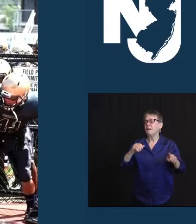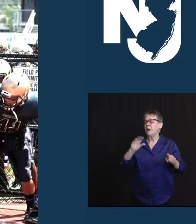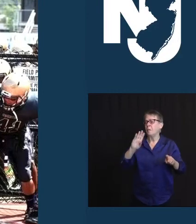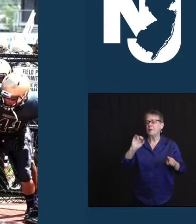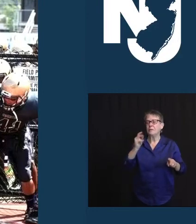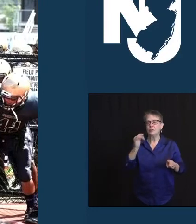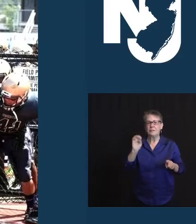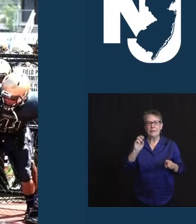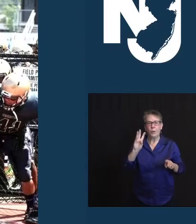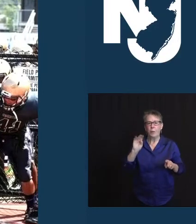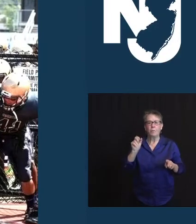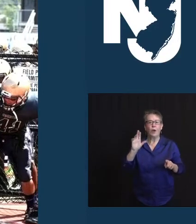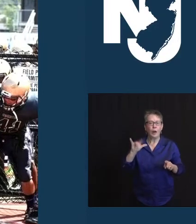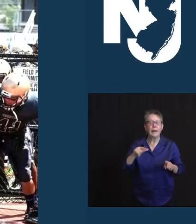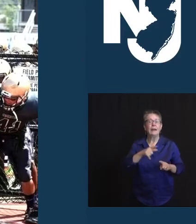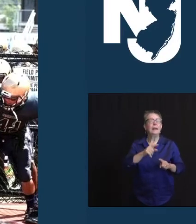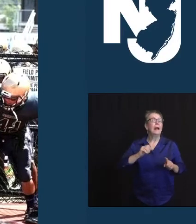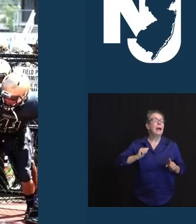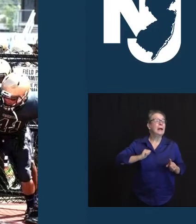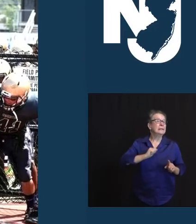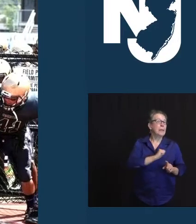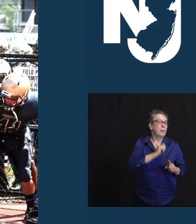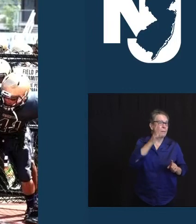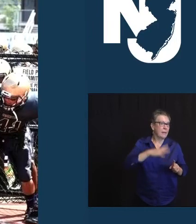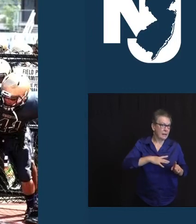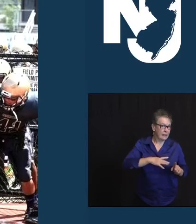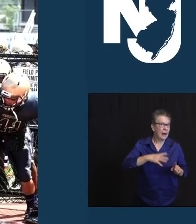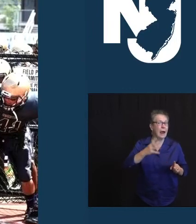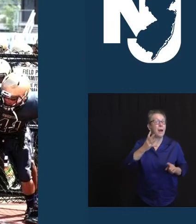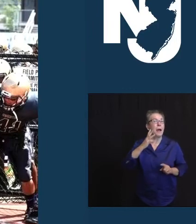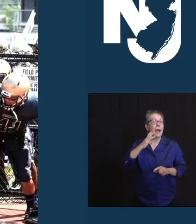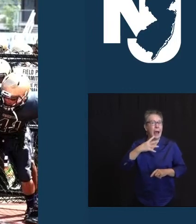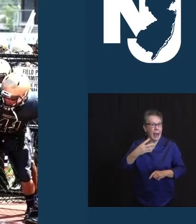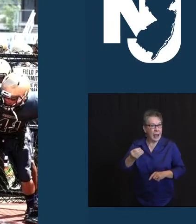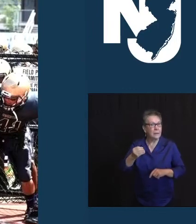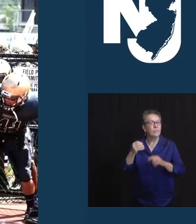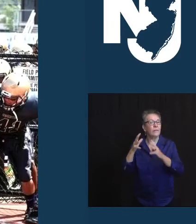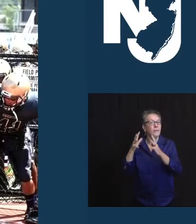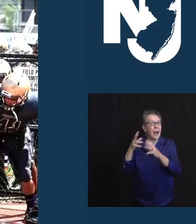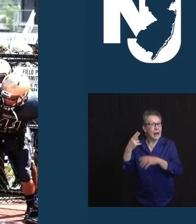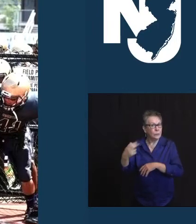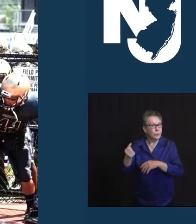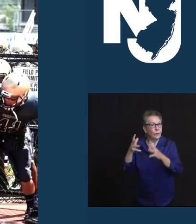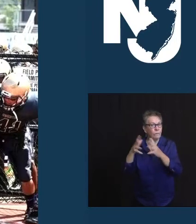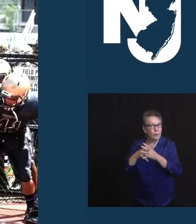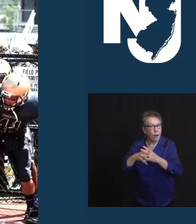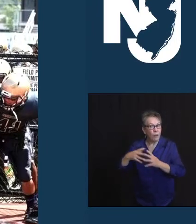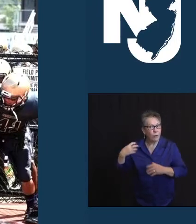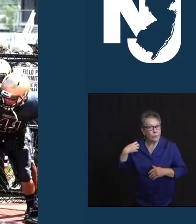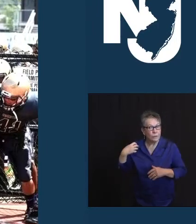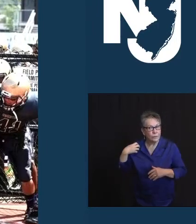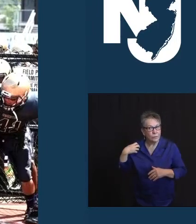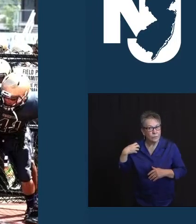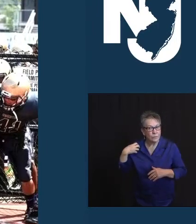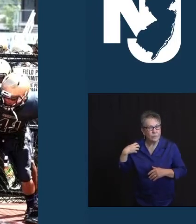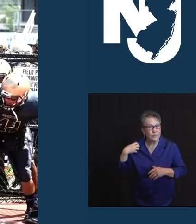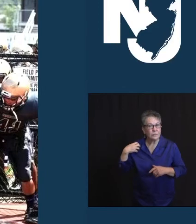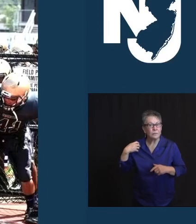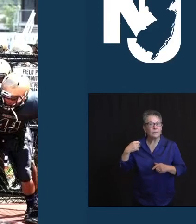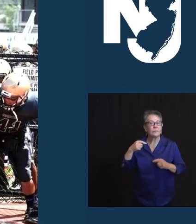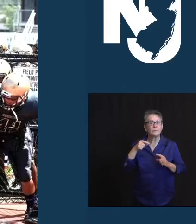coach for the Hackensack High Comets and was named as the recipient of the 2020 Lou Rattino High School Coach of the